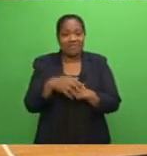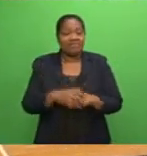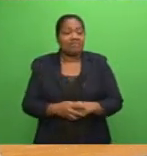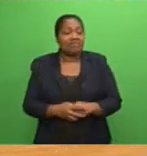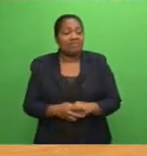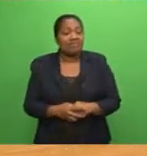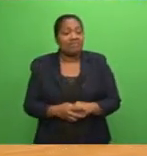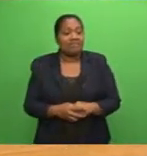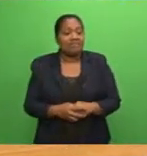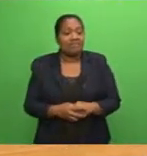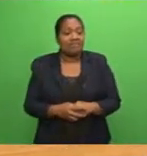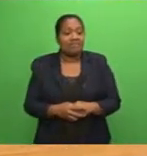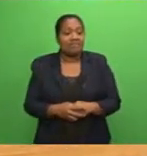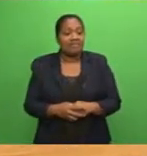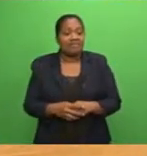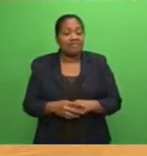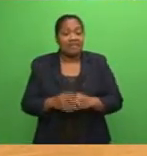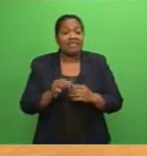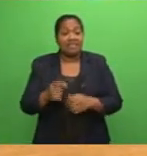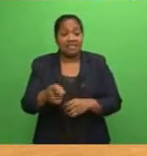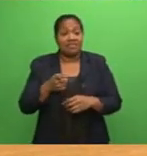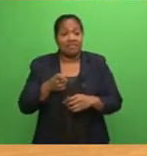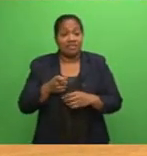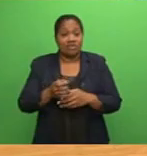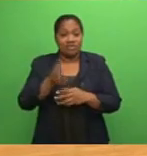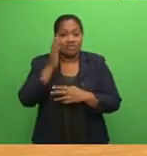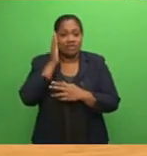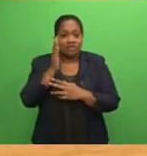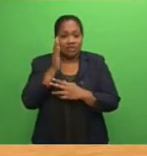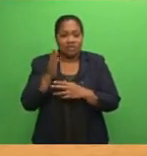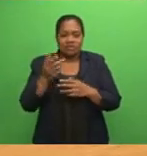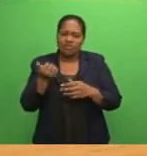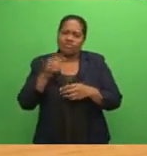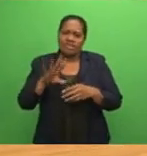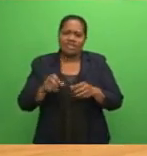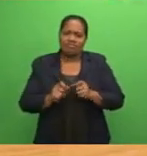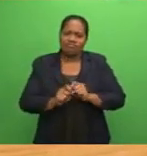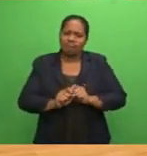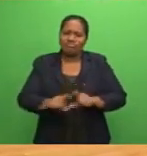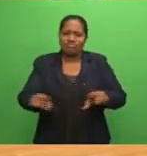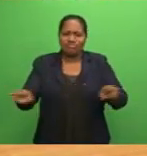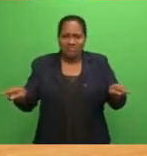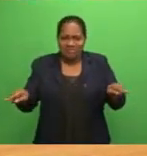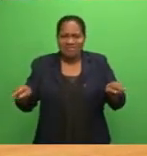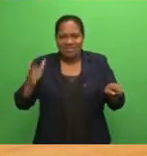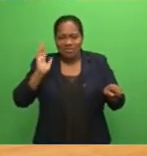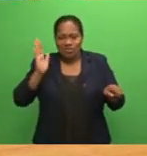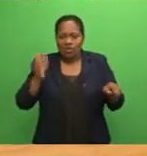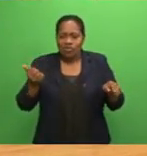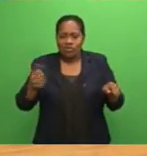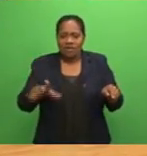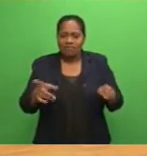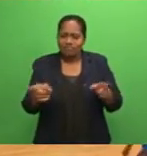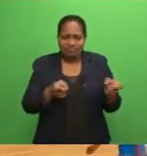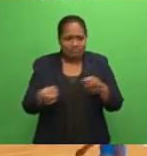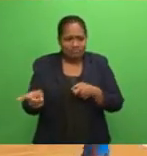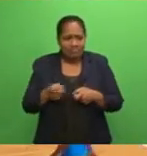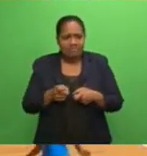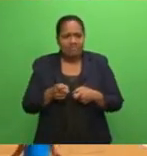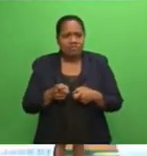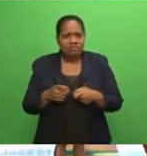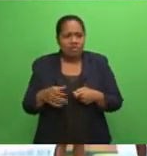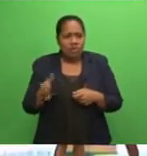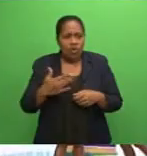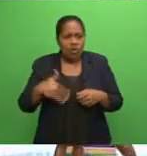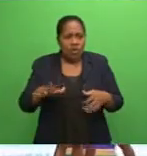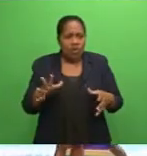because we've already had discussions with Netball Fiji, New Zealand, And so that's all depends on these being